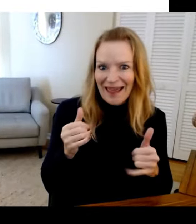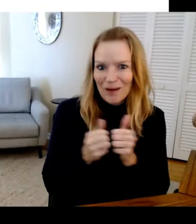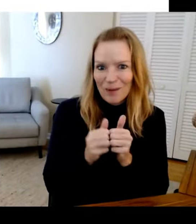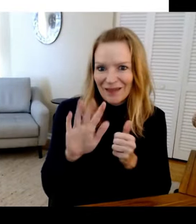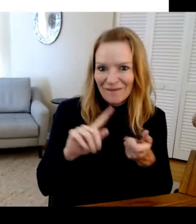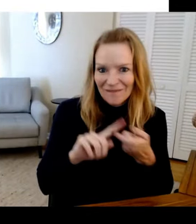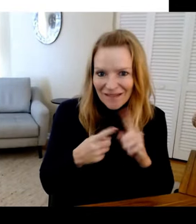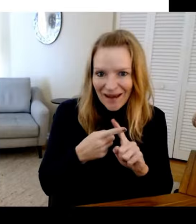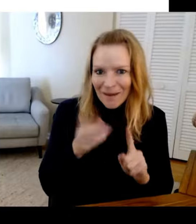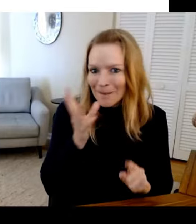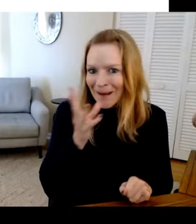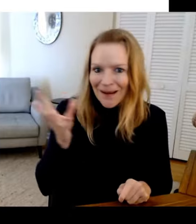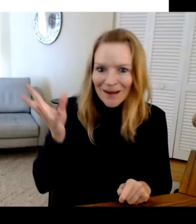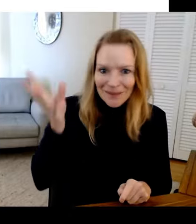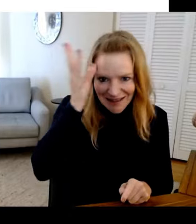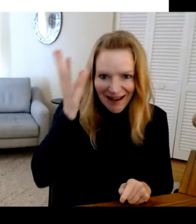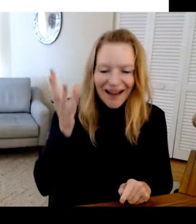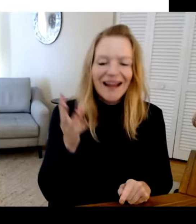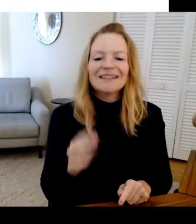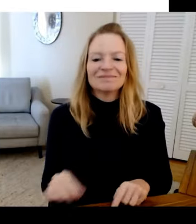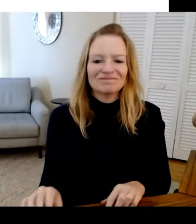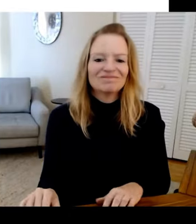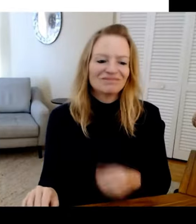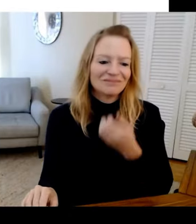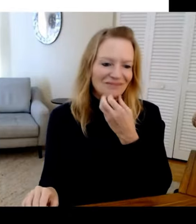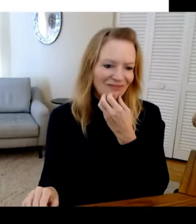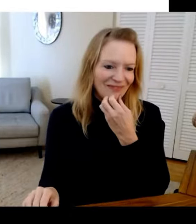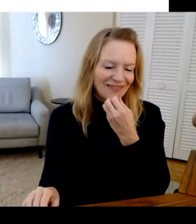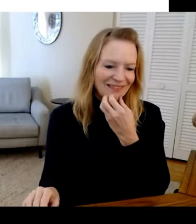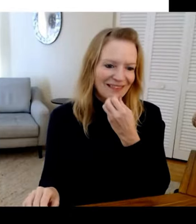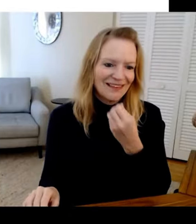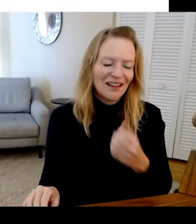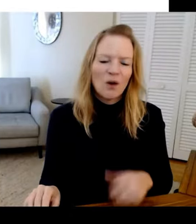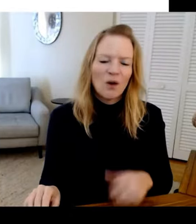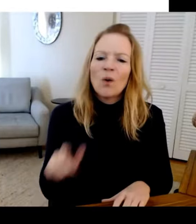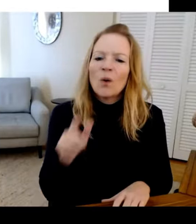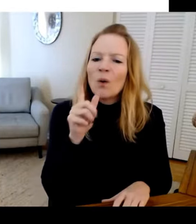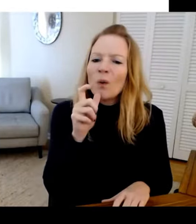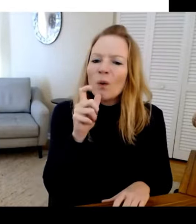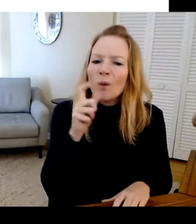I'm curious how you'll do. This will be fun. You could do with friends or your mom or dad.